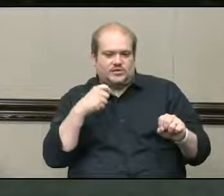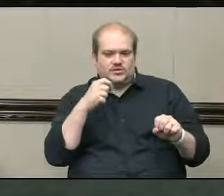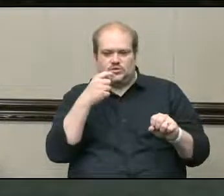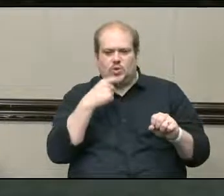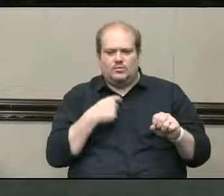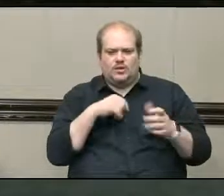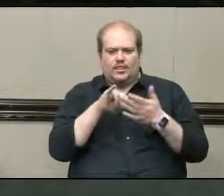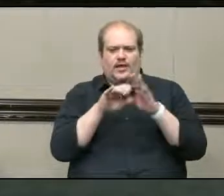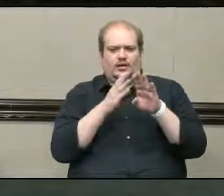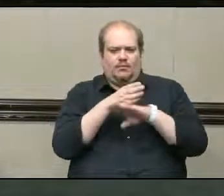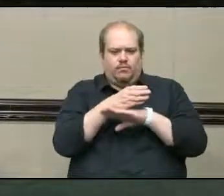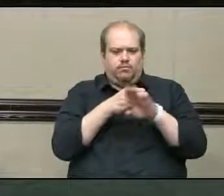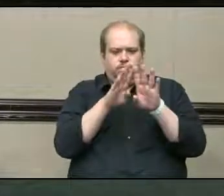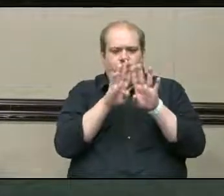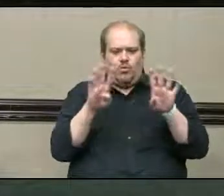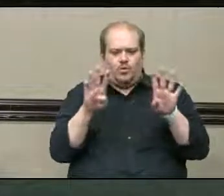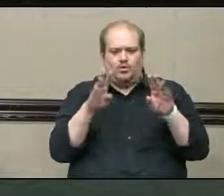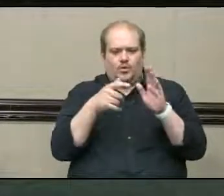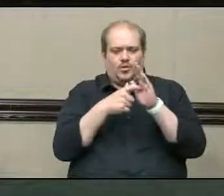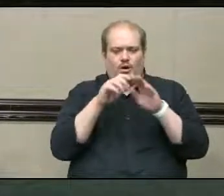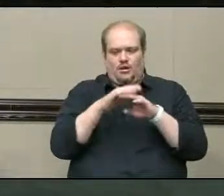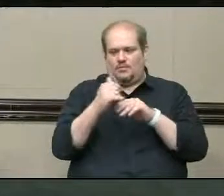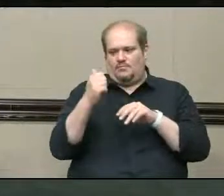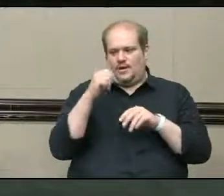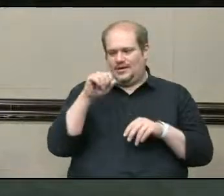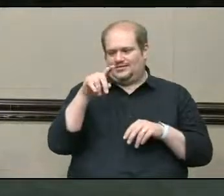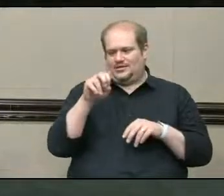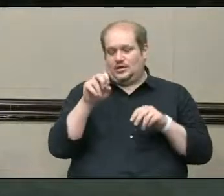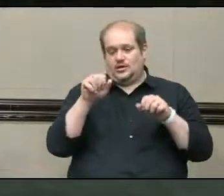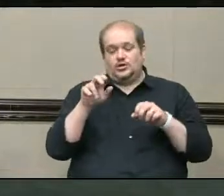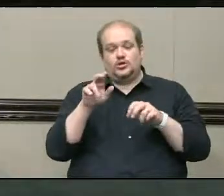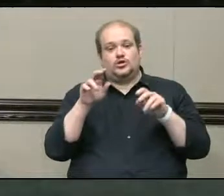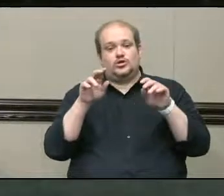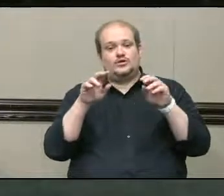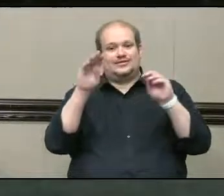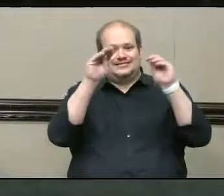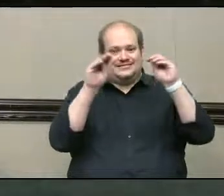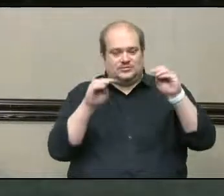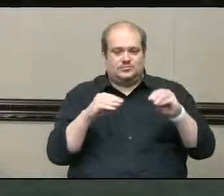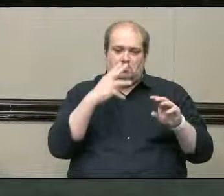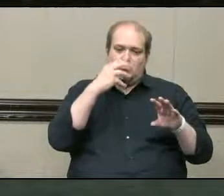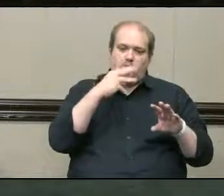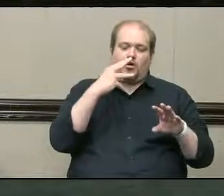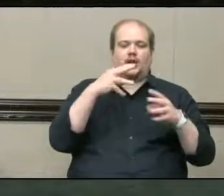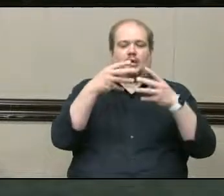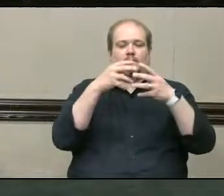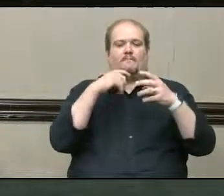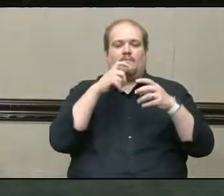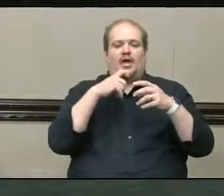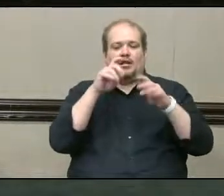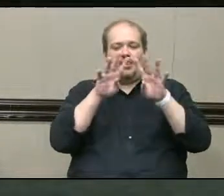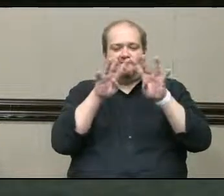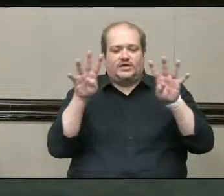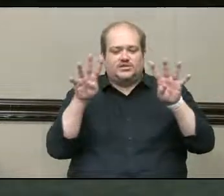required on back and sides. If used, could decorative metal fencing be an option?